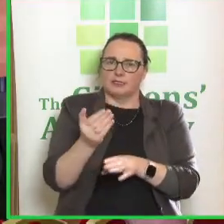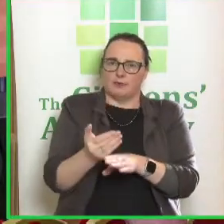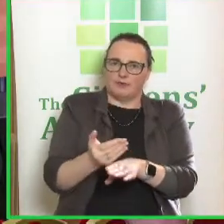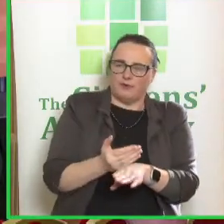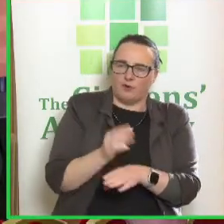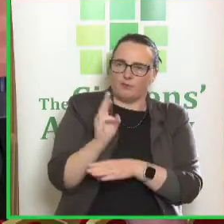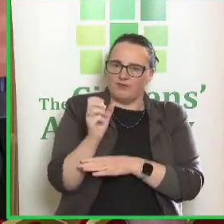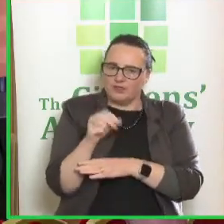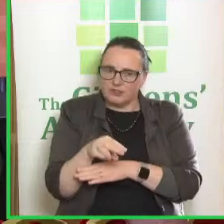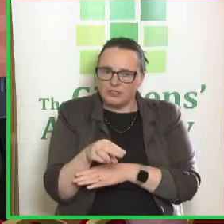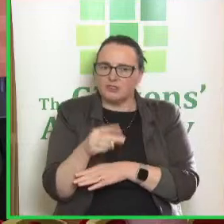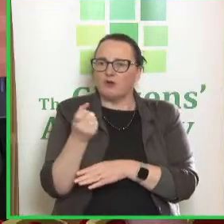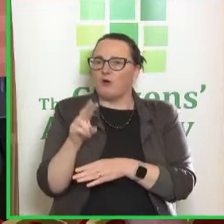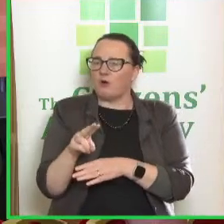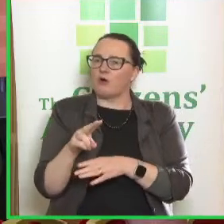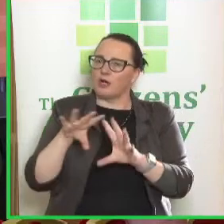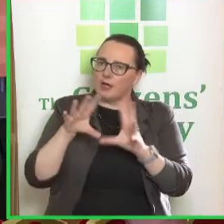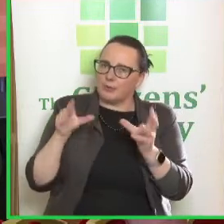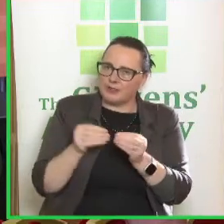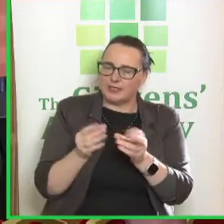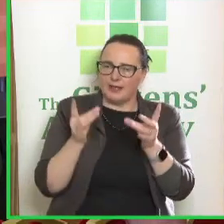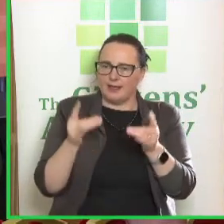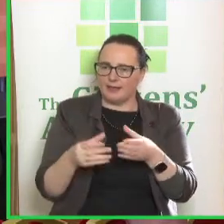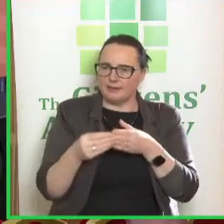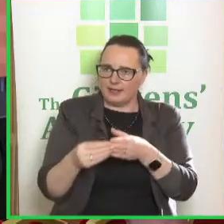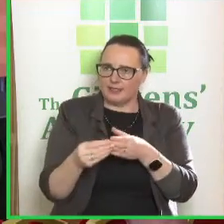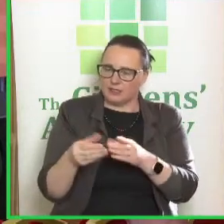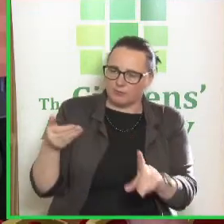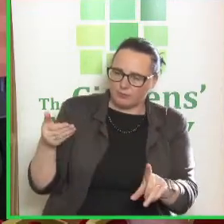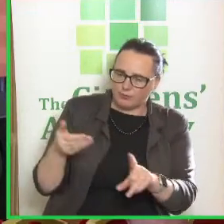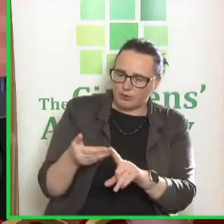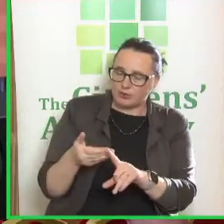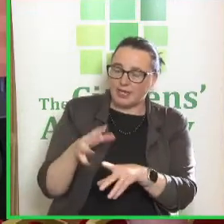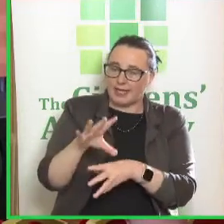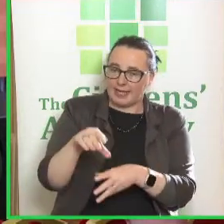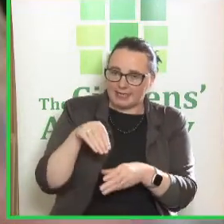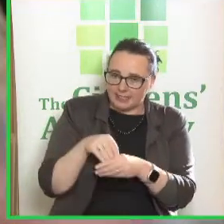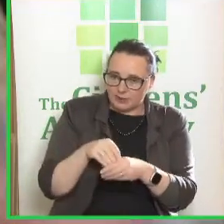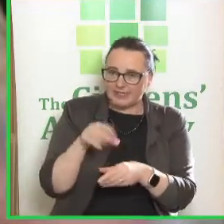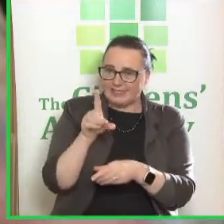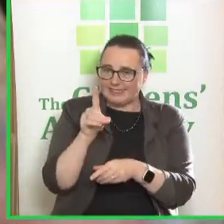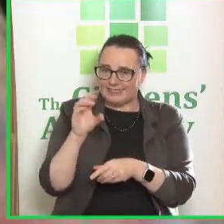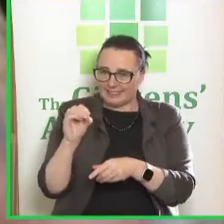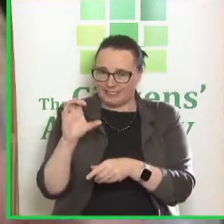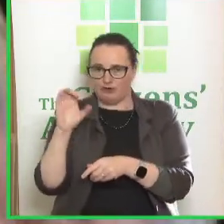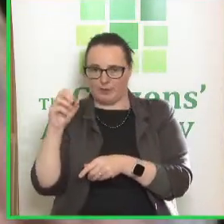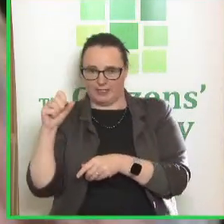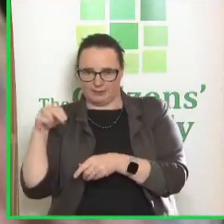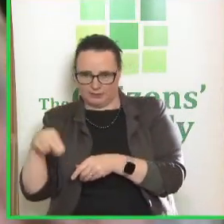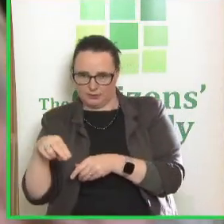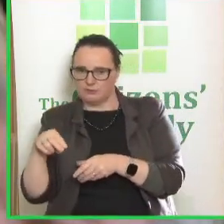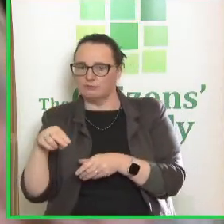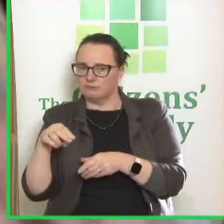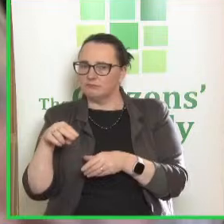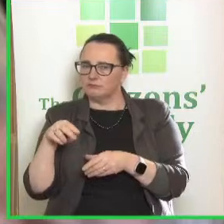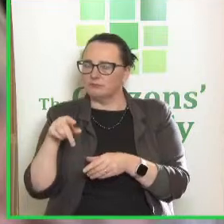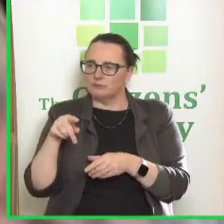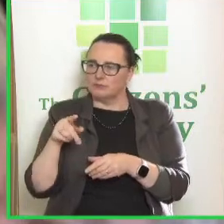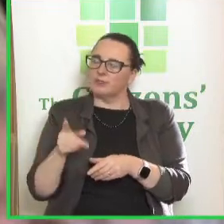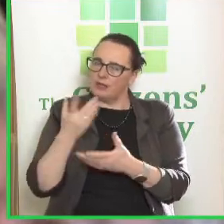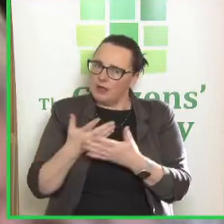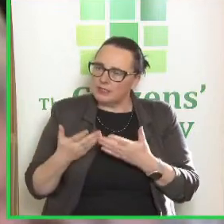a comprehensive health-led approach, including decriminalisation. We spent a lot of time debating and discussing with legal